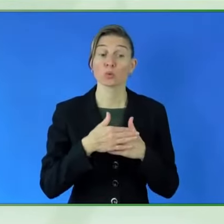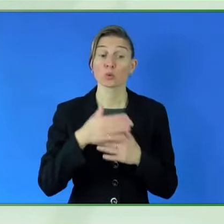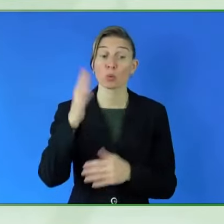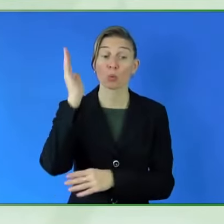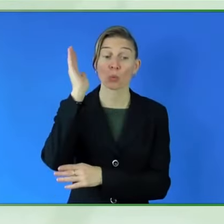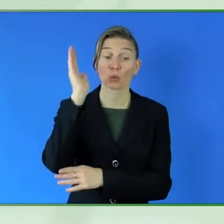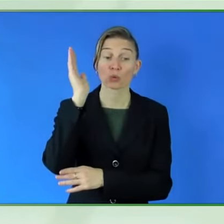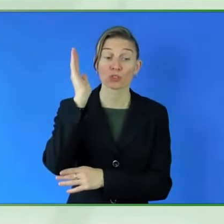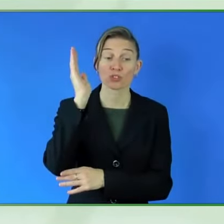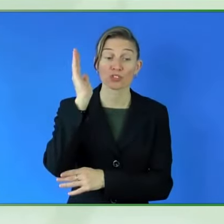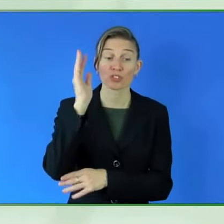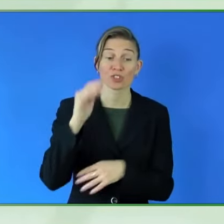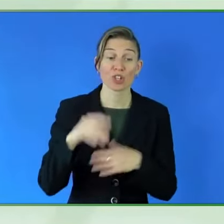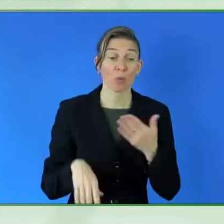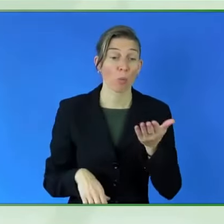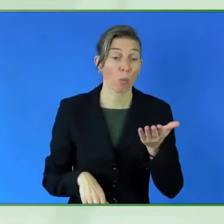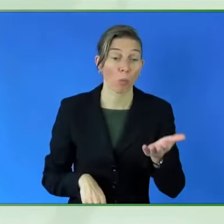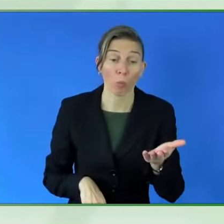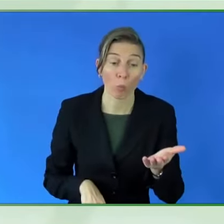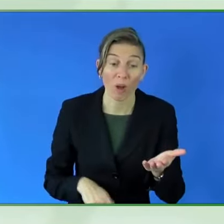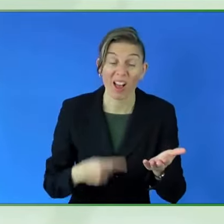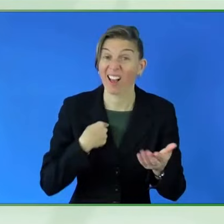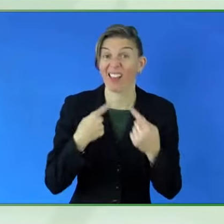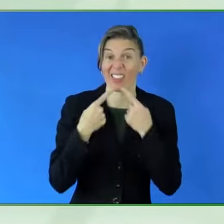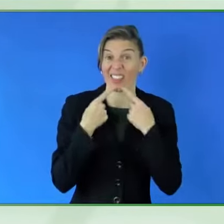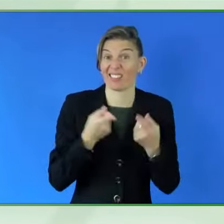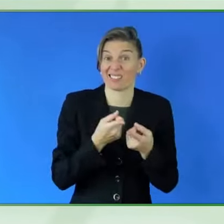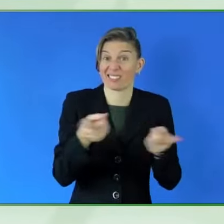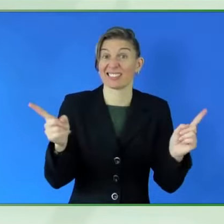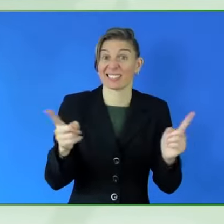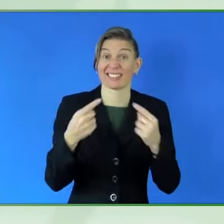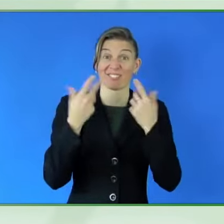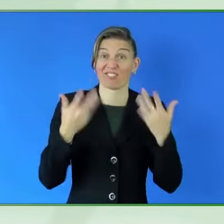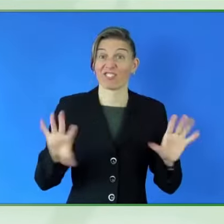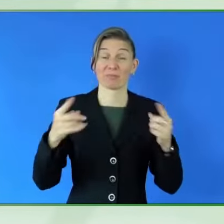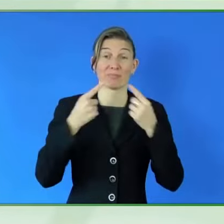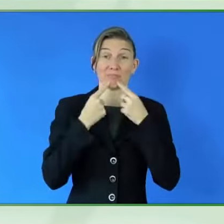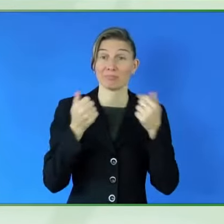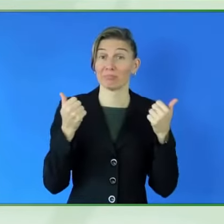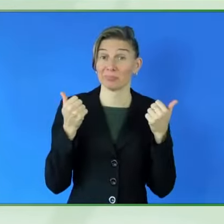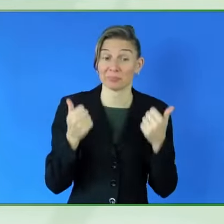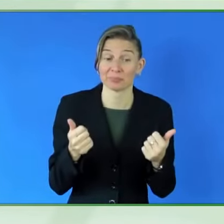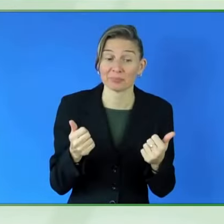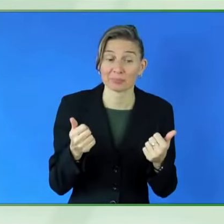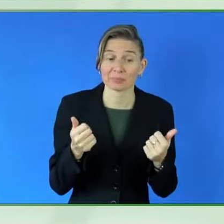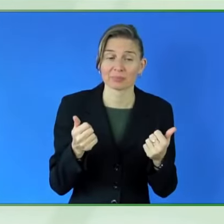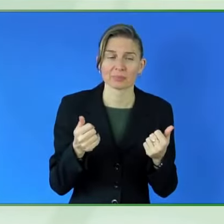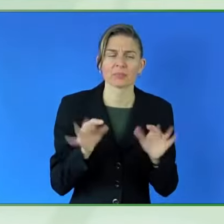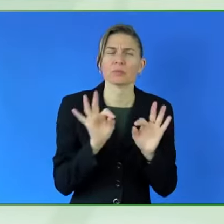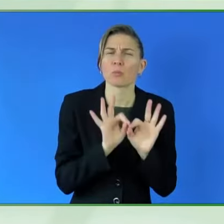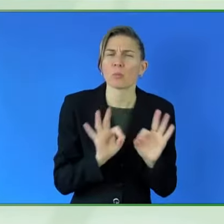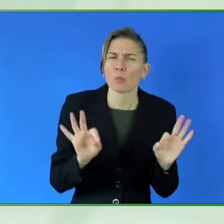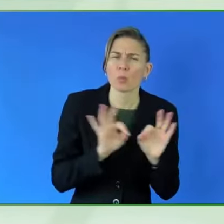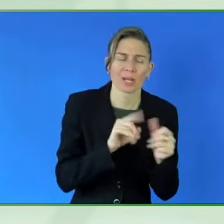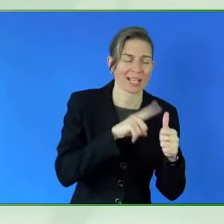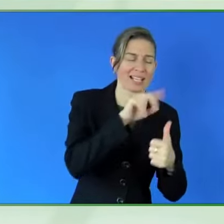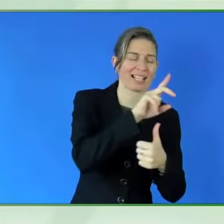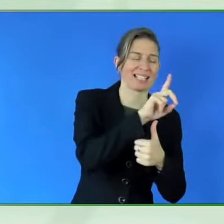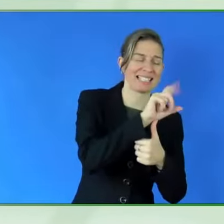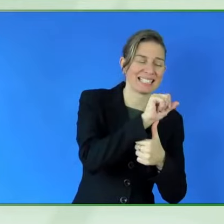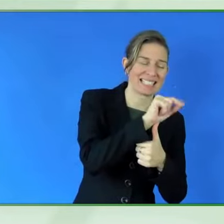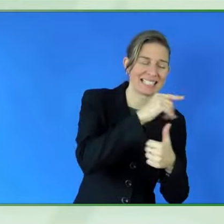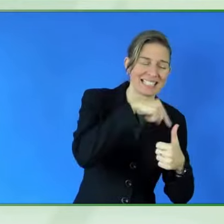Katherine and Yulia and Hector have said it best. You can see the critical pieces here of data, technology, solutions from the University